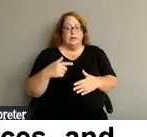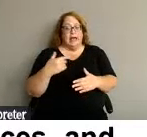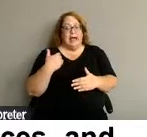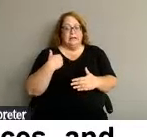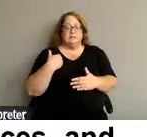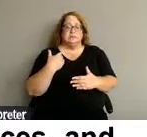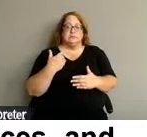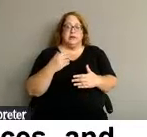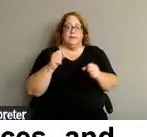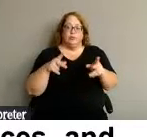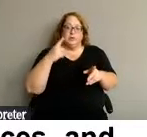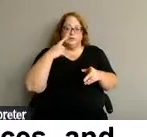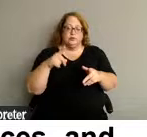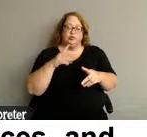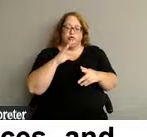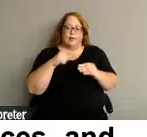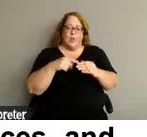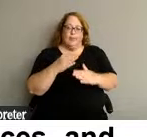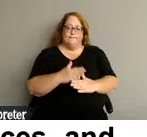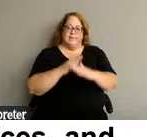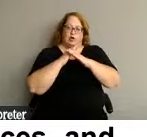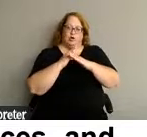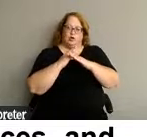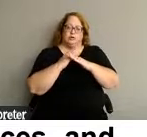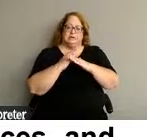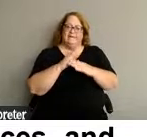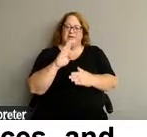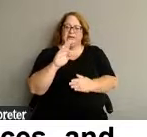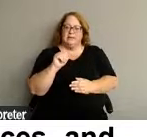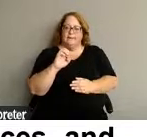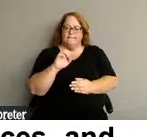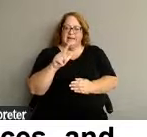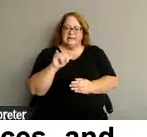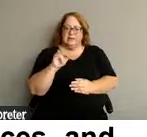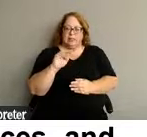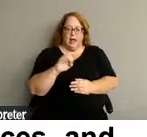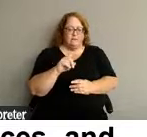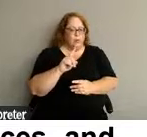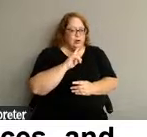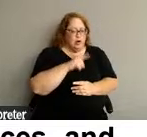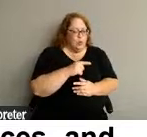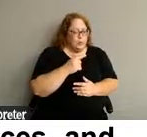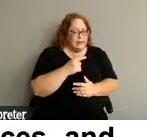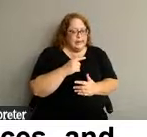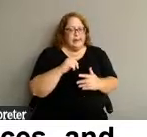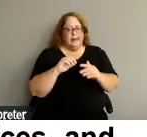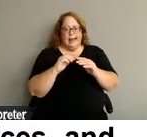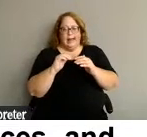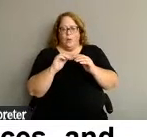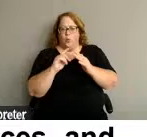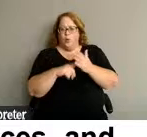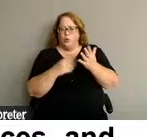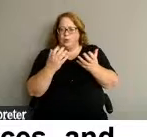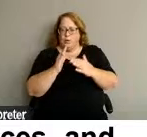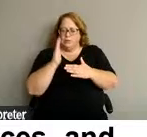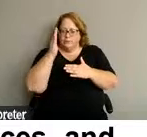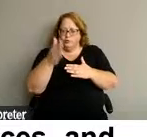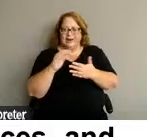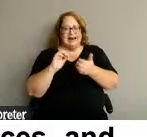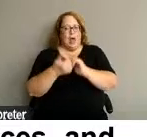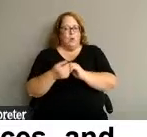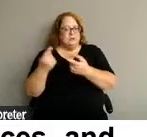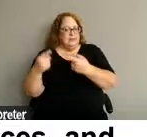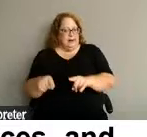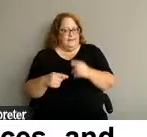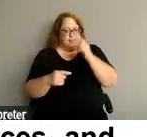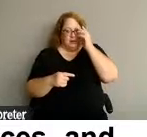those barriers. So it kind of gives that baseline, where are we, where do we want to go, and how do we get there? And then it also allows that